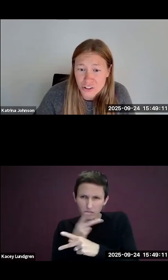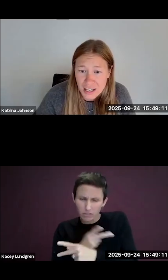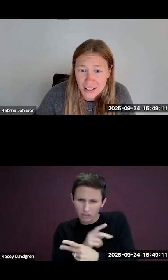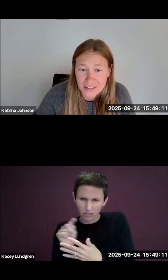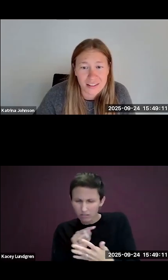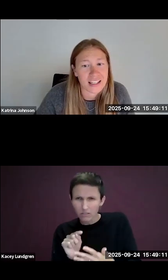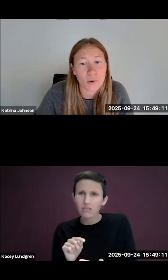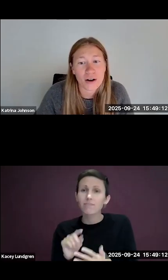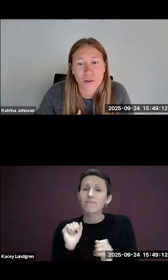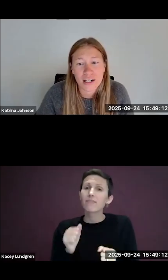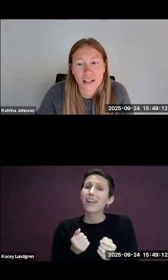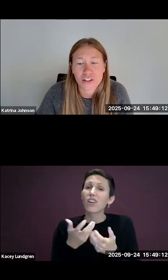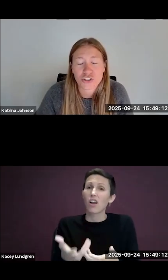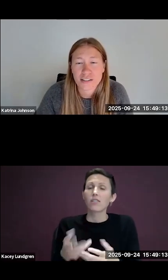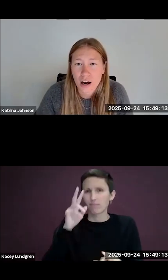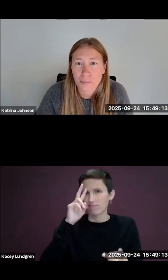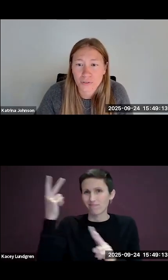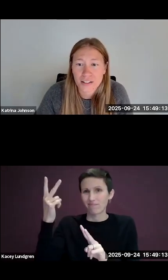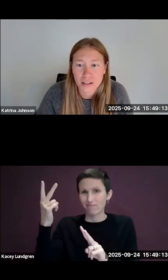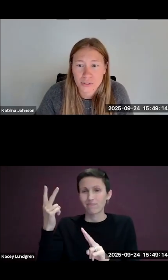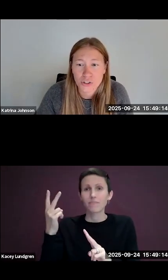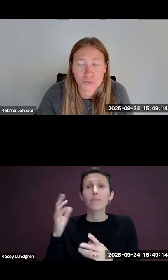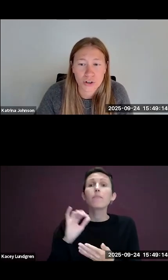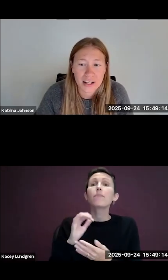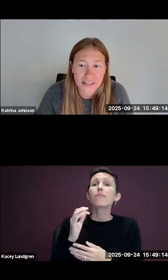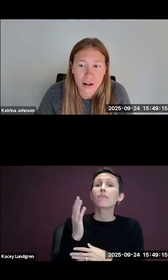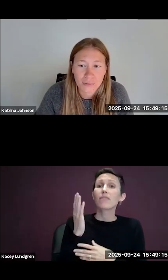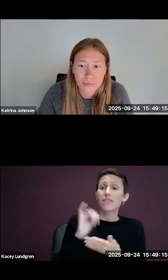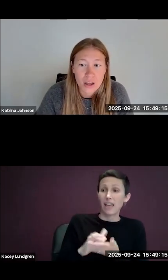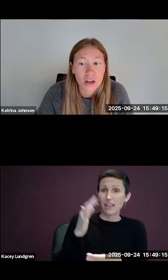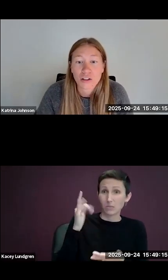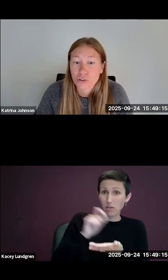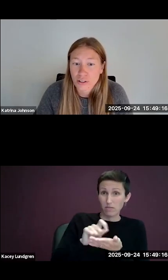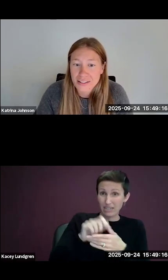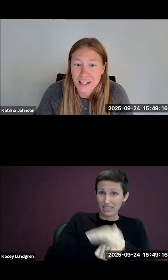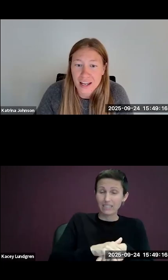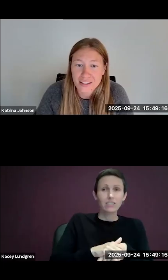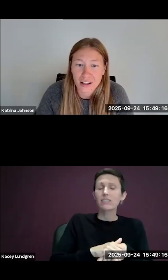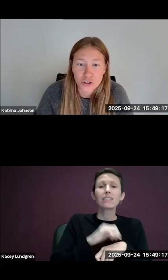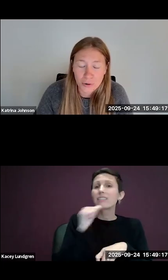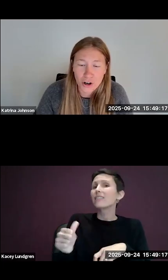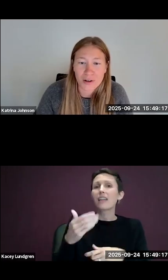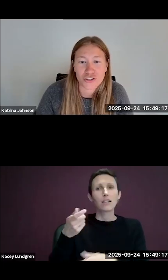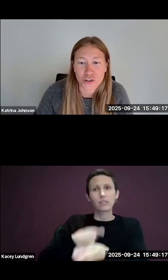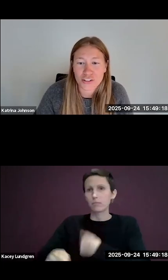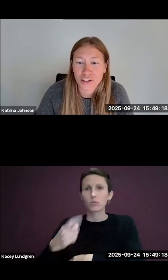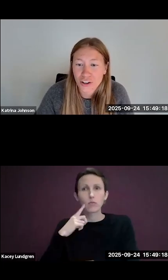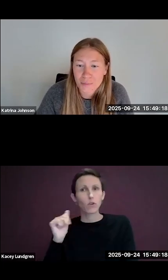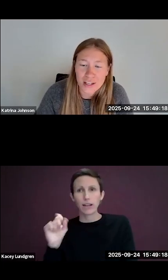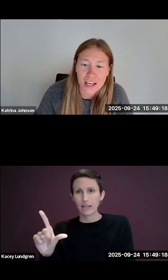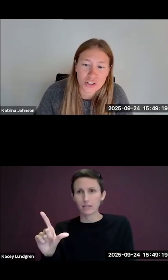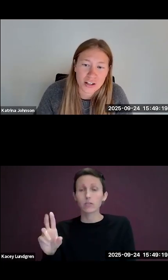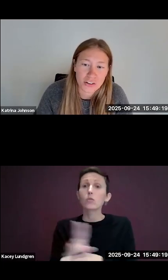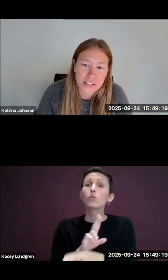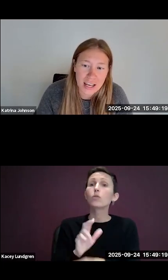potential misunderstandings. That's why written English is not a perfect substitute for ASL. Utilizing an ASL interpreter ensures